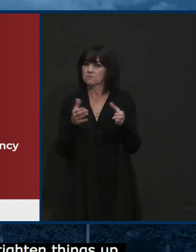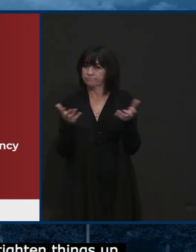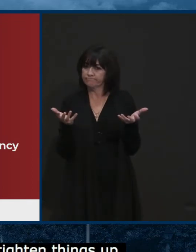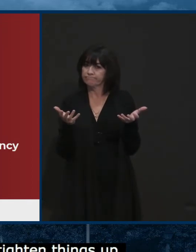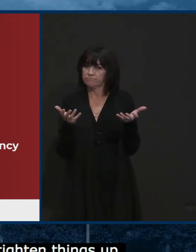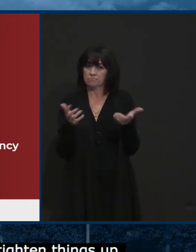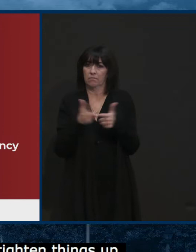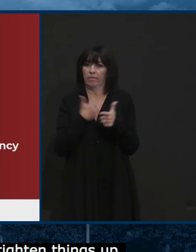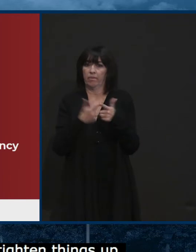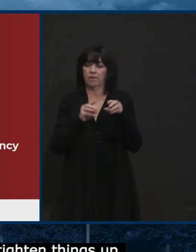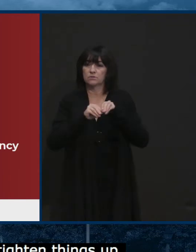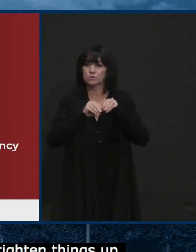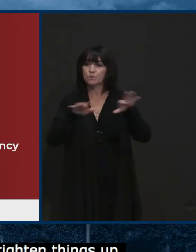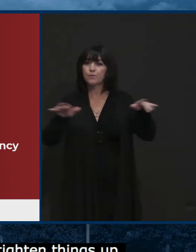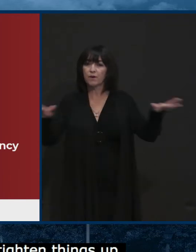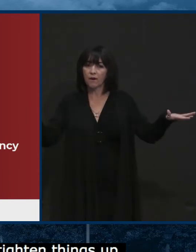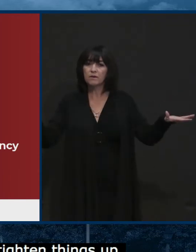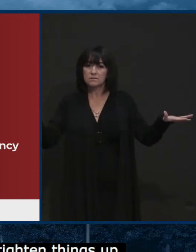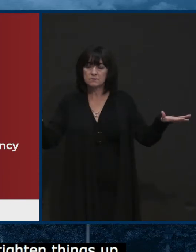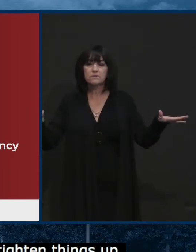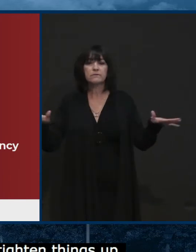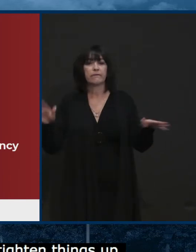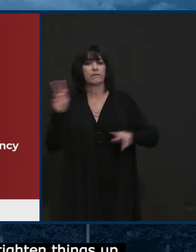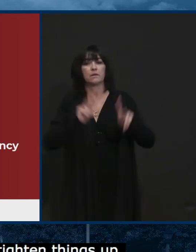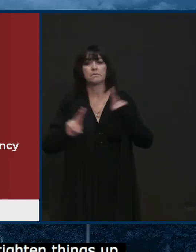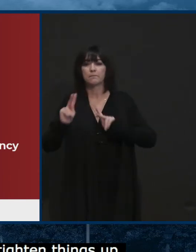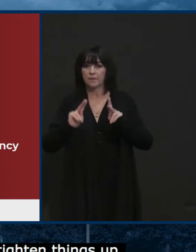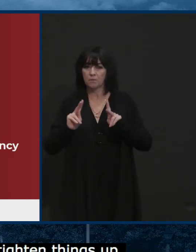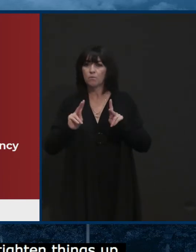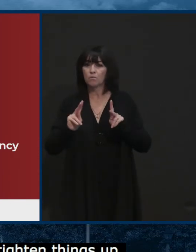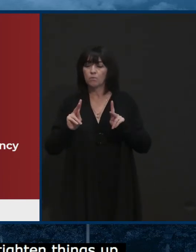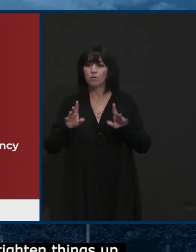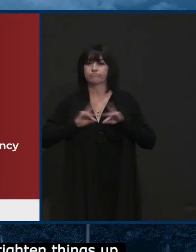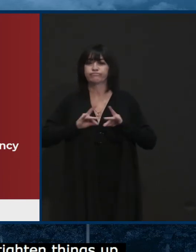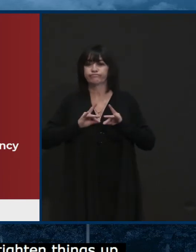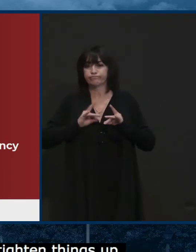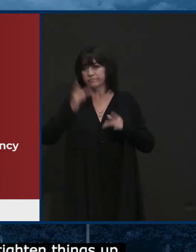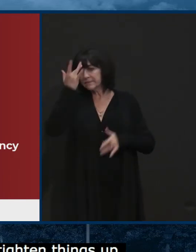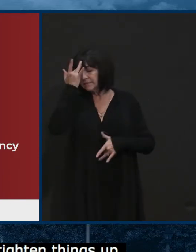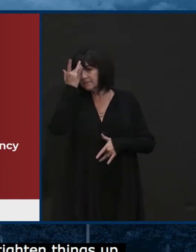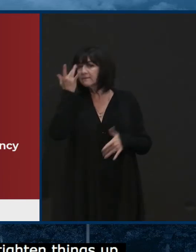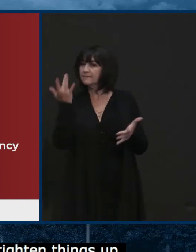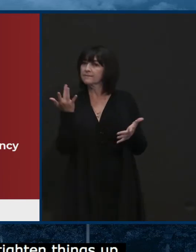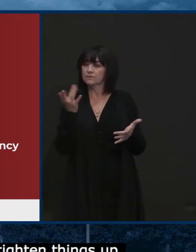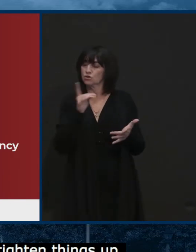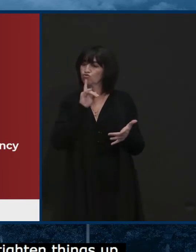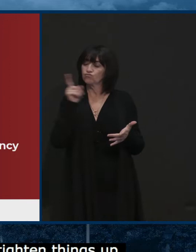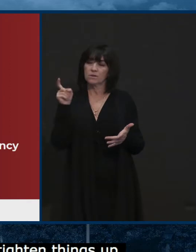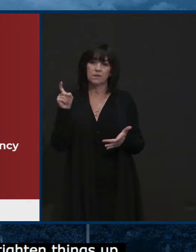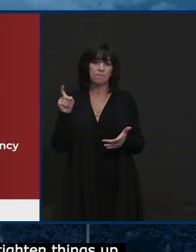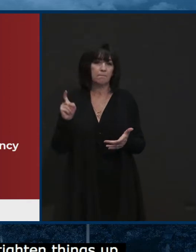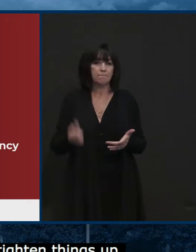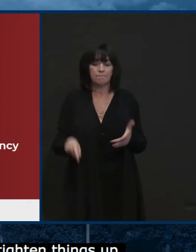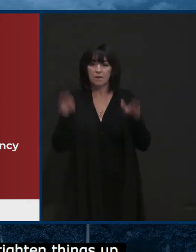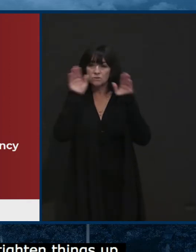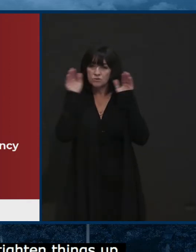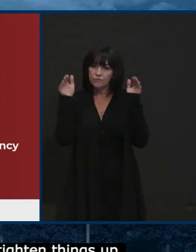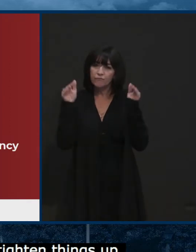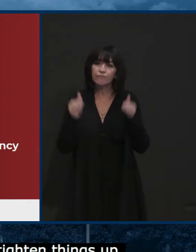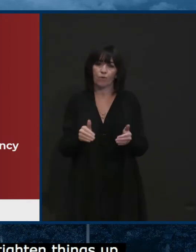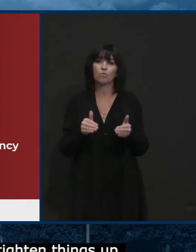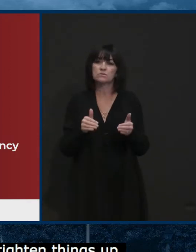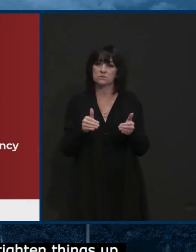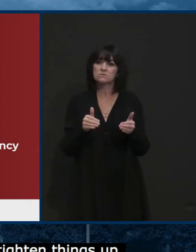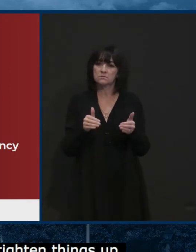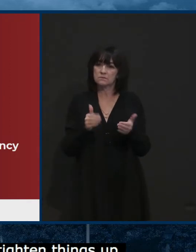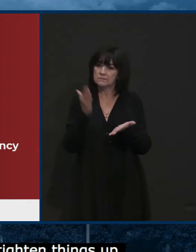and gets out and infects people and is transmitted one from the other. And so we really need to focus and lean in on